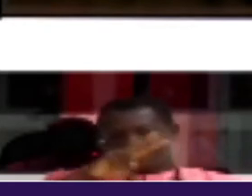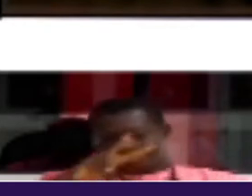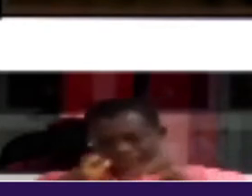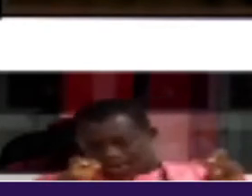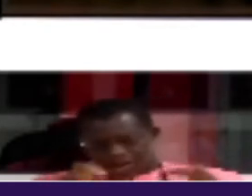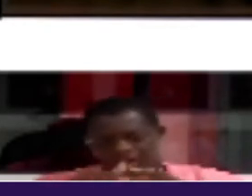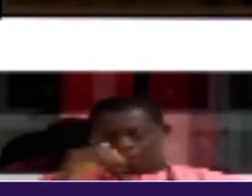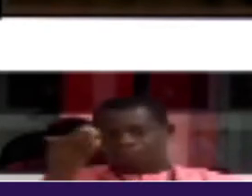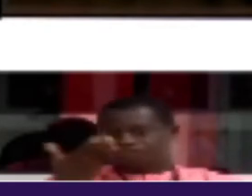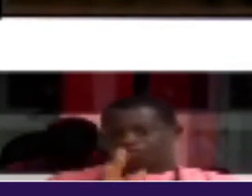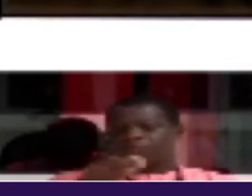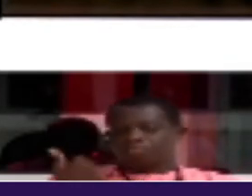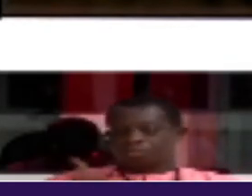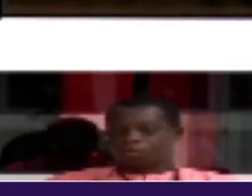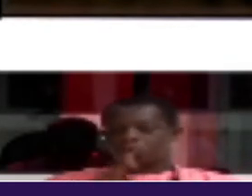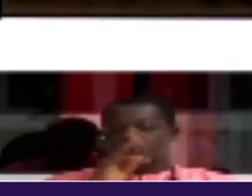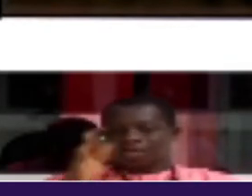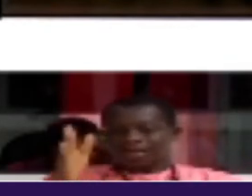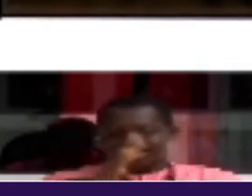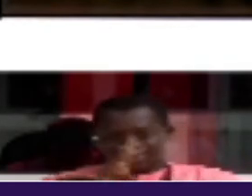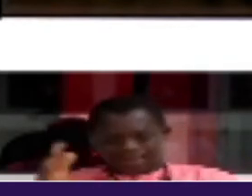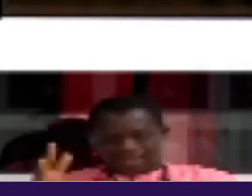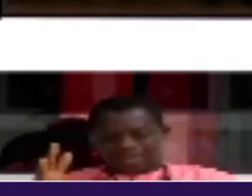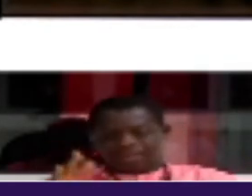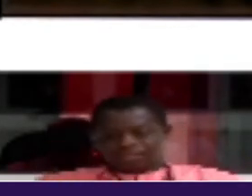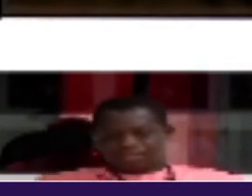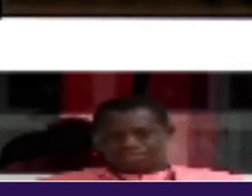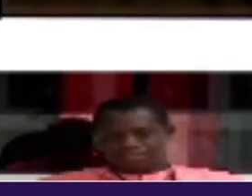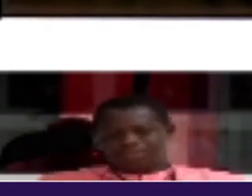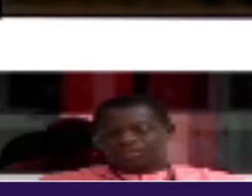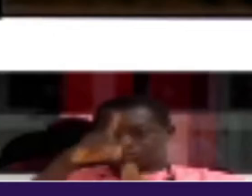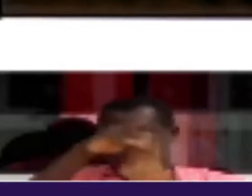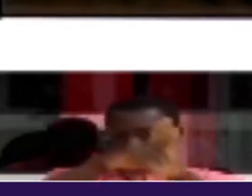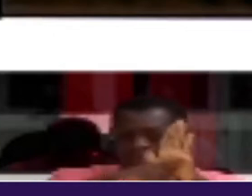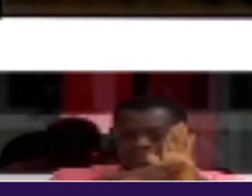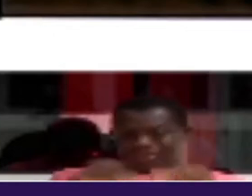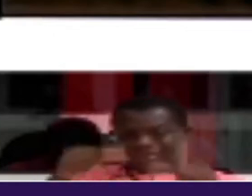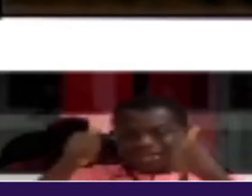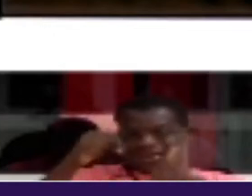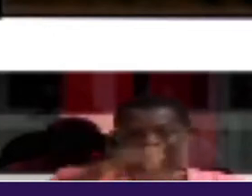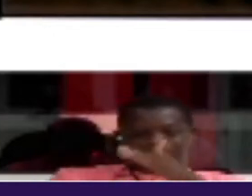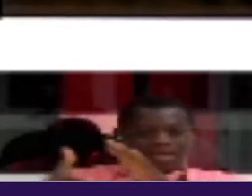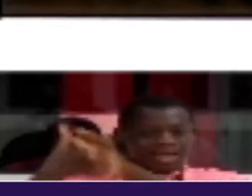from the people I was sharing the course with, this course started in Libya.